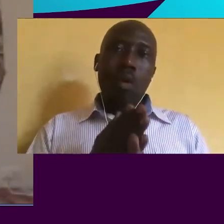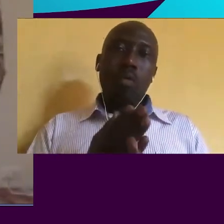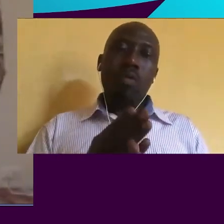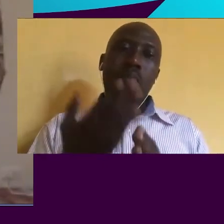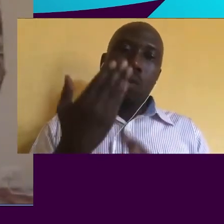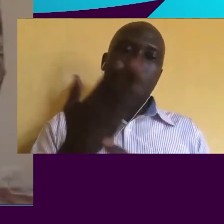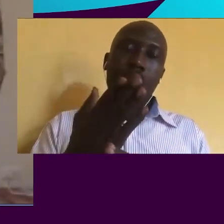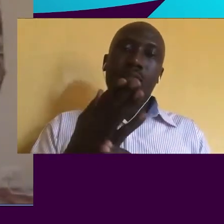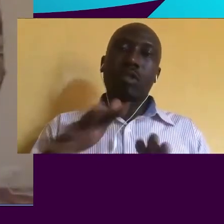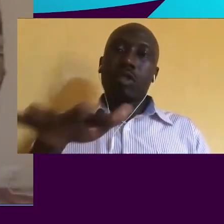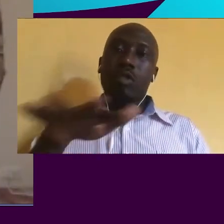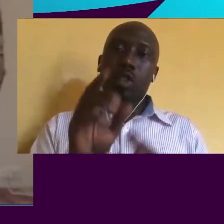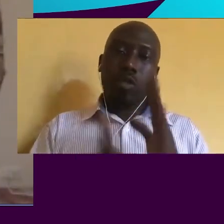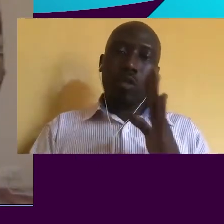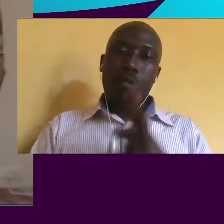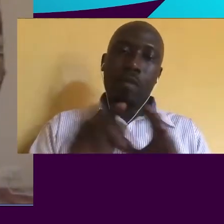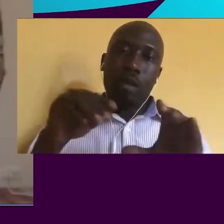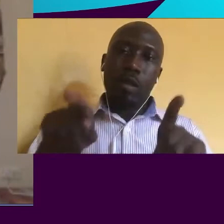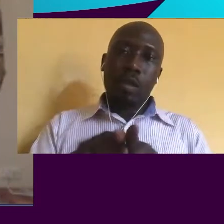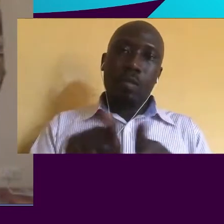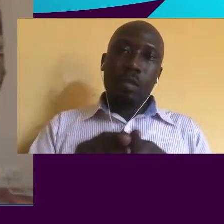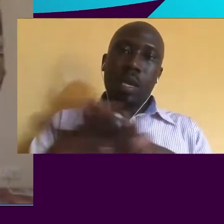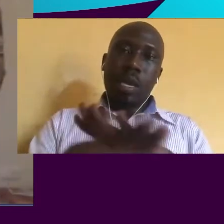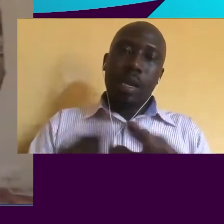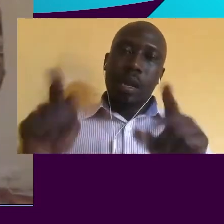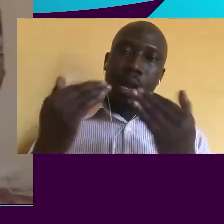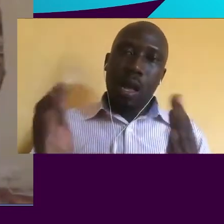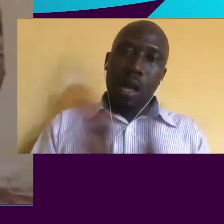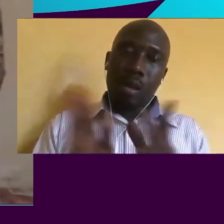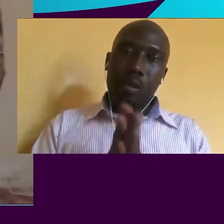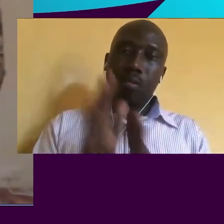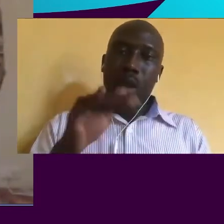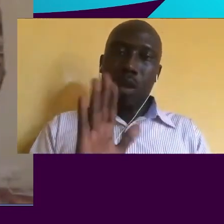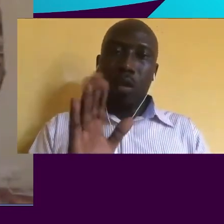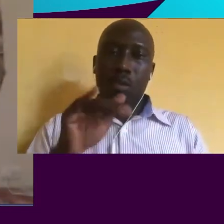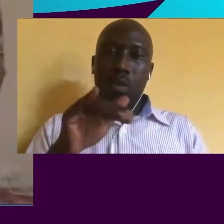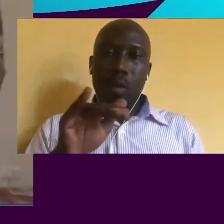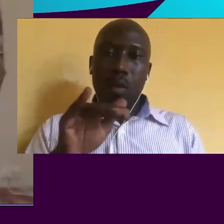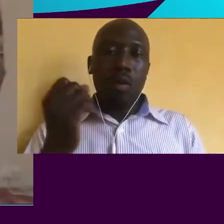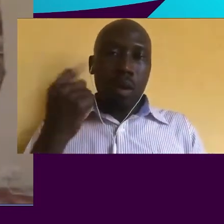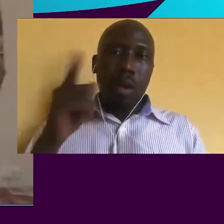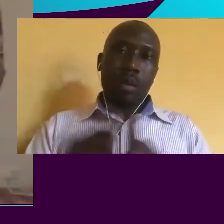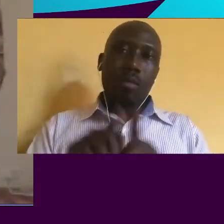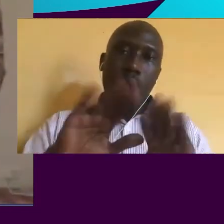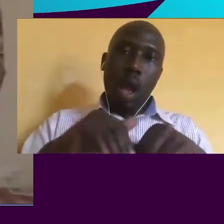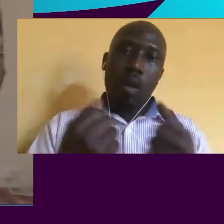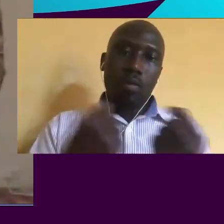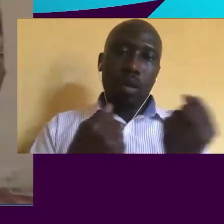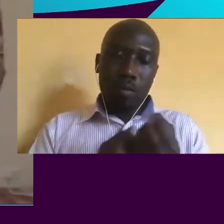areas and a lot more to understand about how to support the women and girls